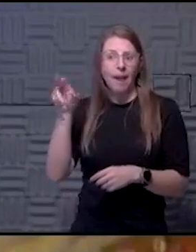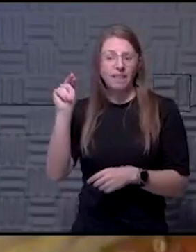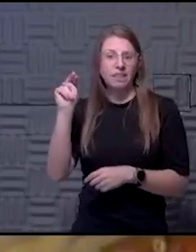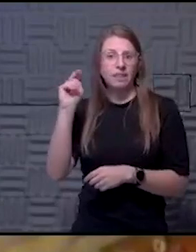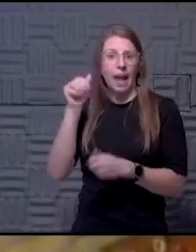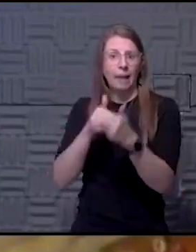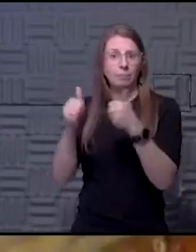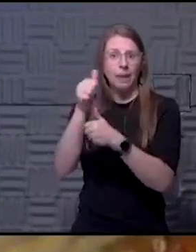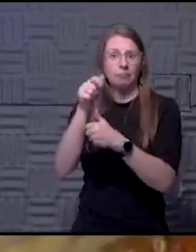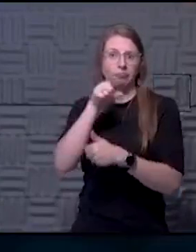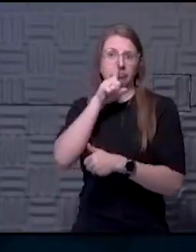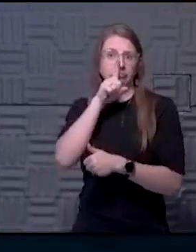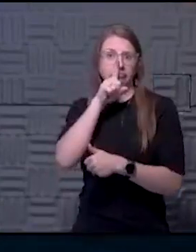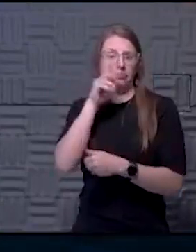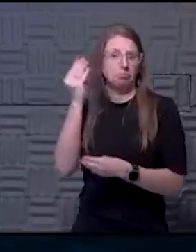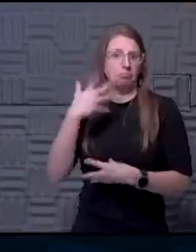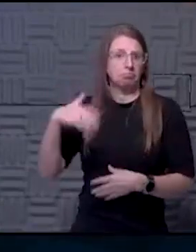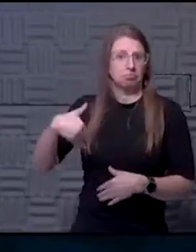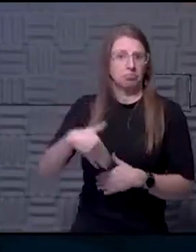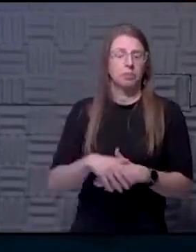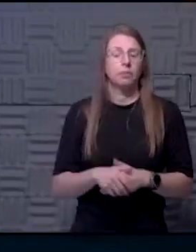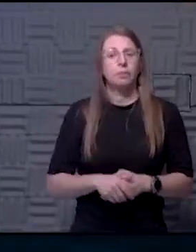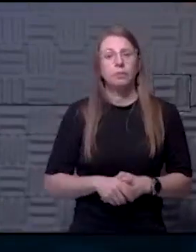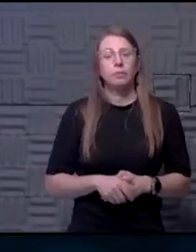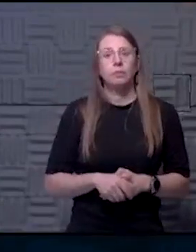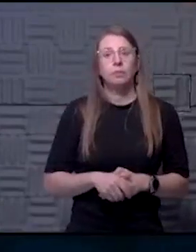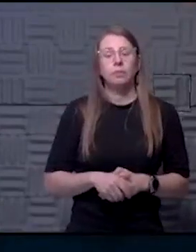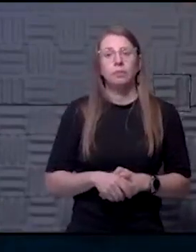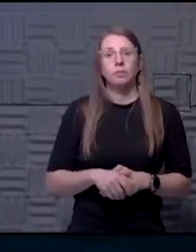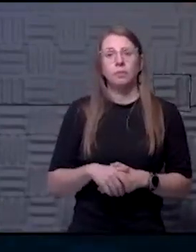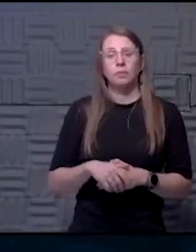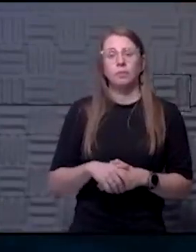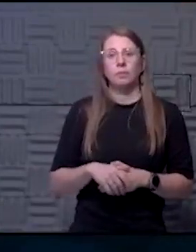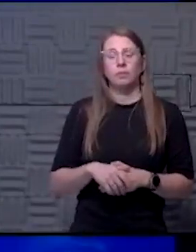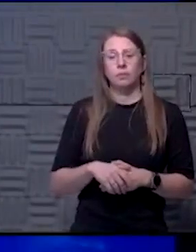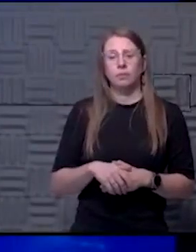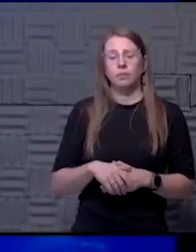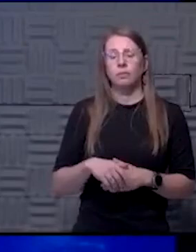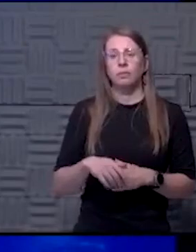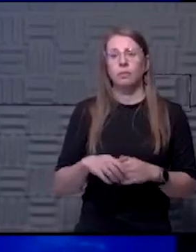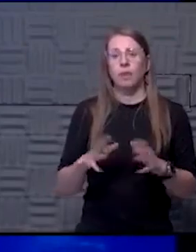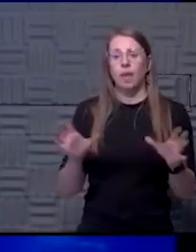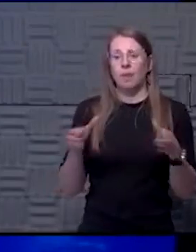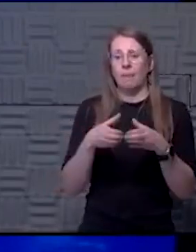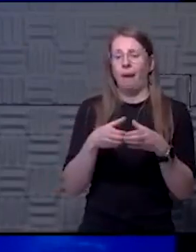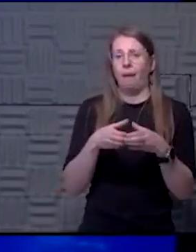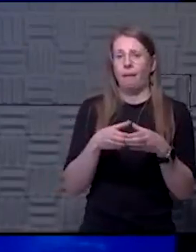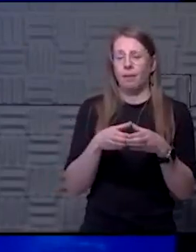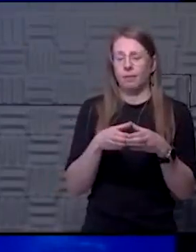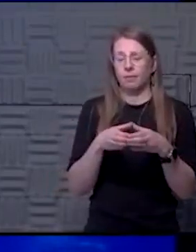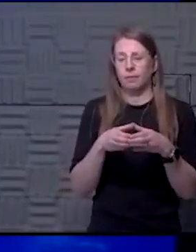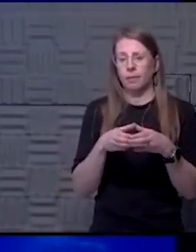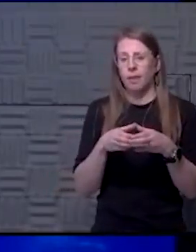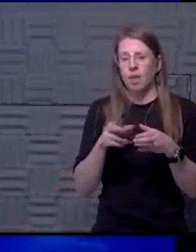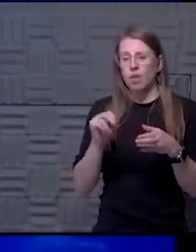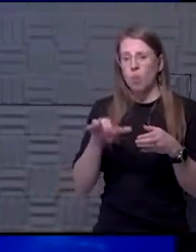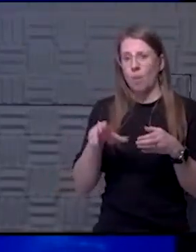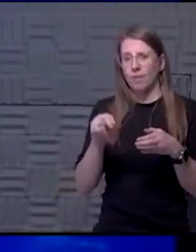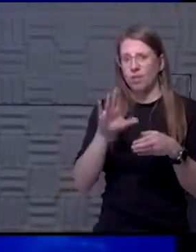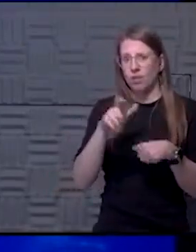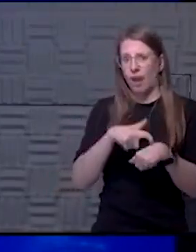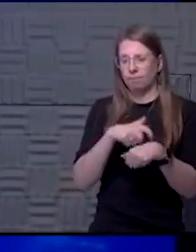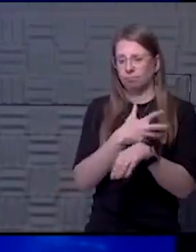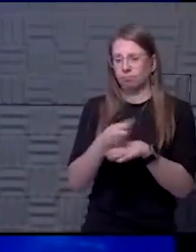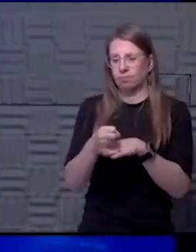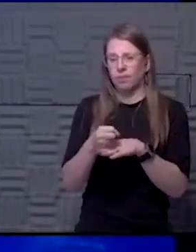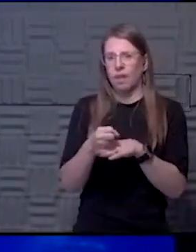administration yet, really, on this. Okay. I'm going to combine the Johnson County questions into one because I know, Dr. Norman, you're kind of running out of time. But